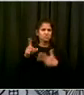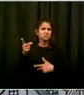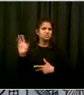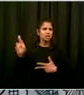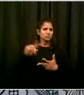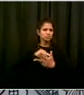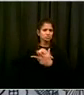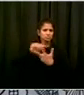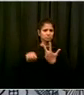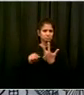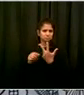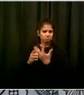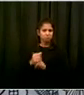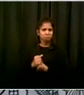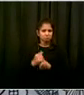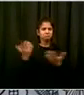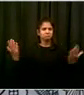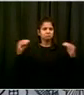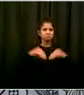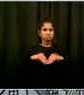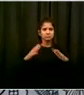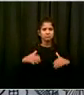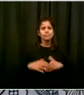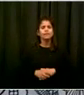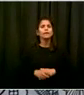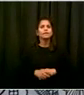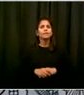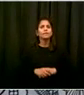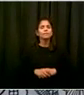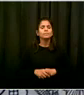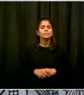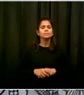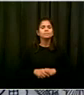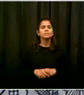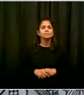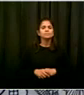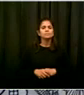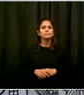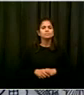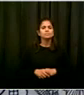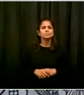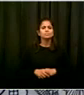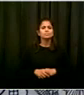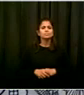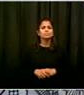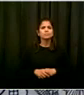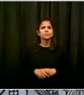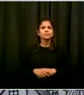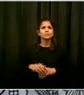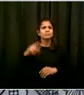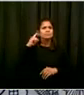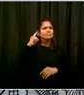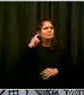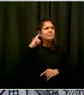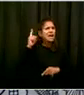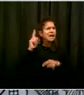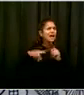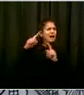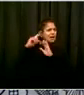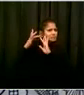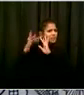everyone. First question has to do with the protests. Andrew, we're not hearing you well.